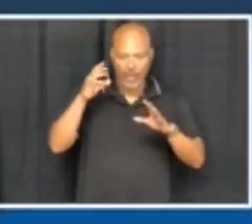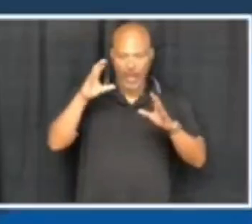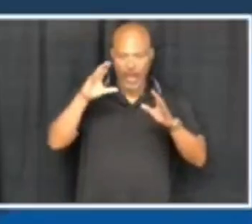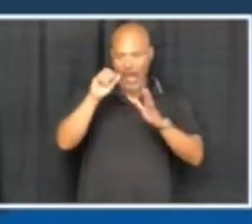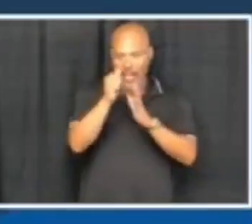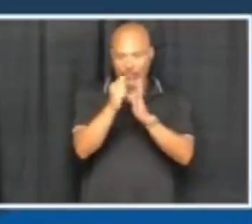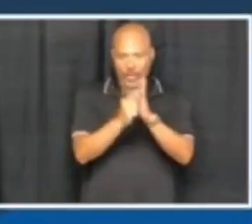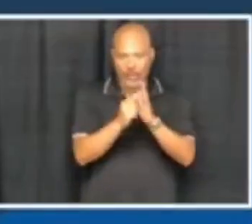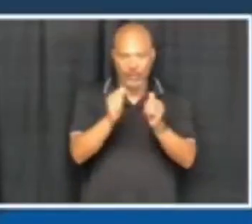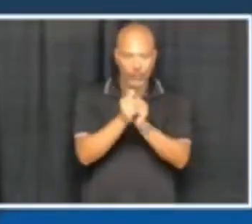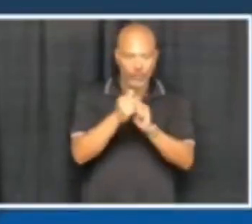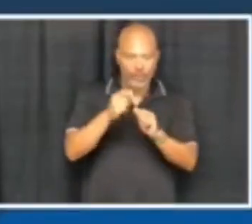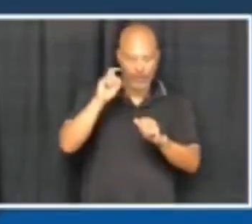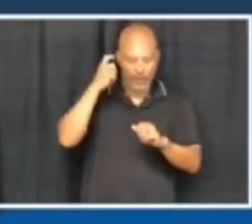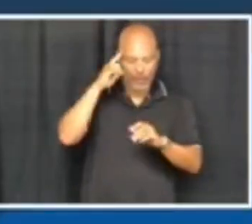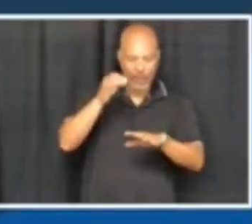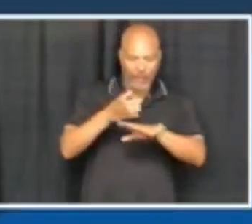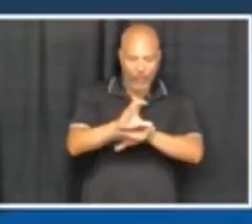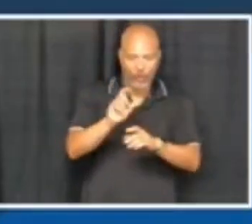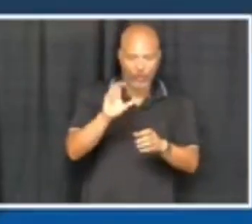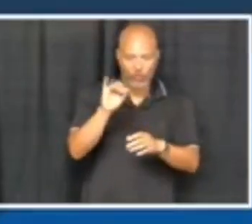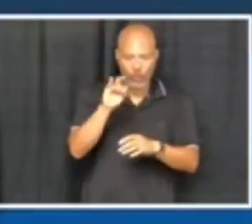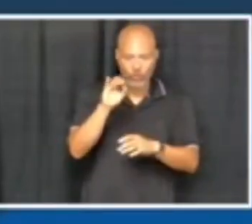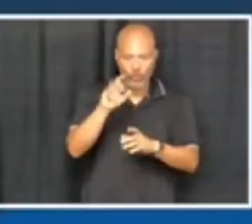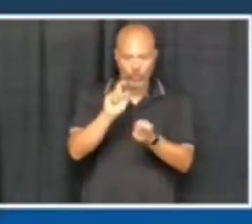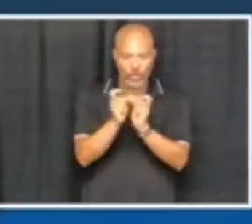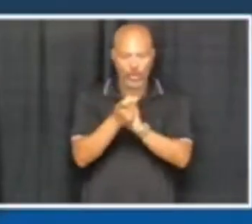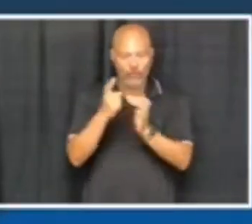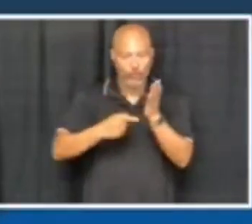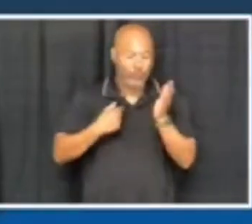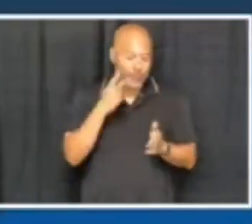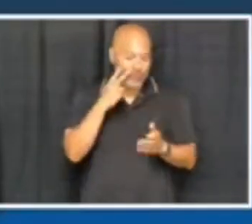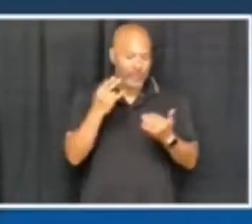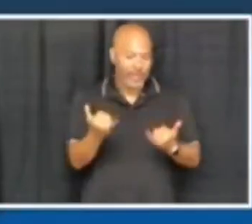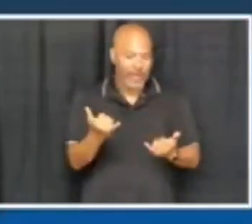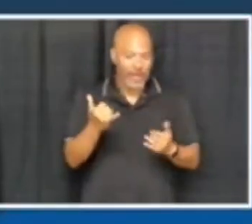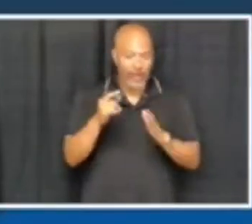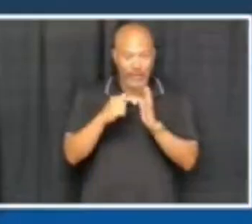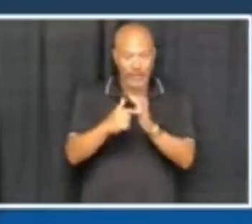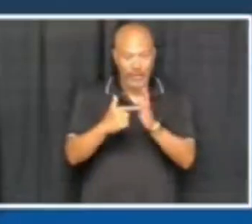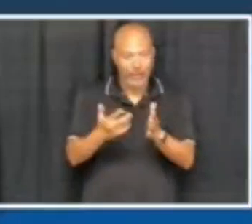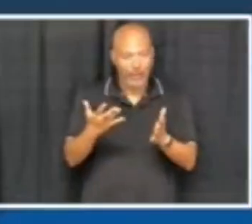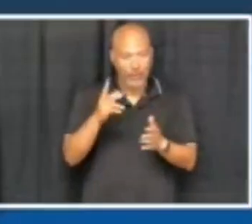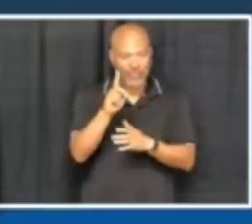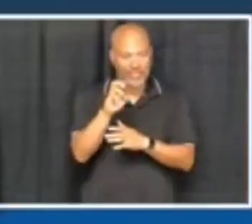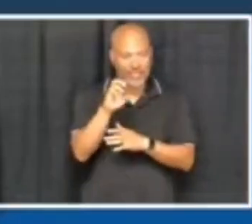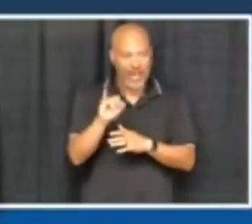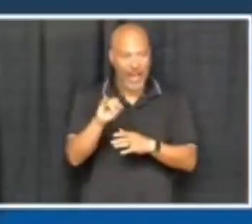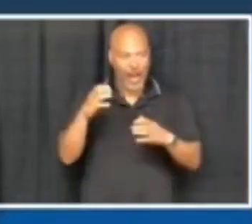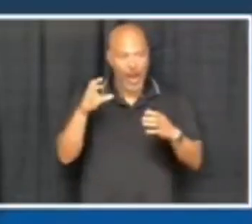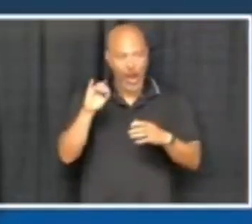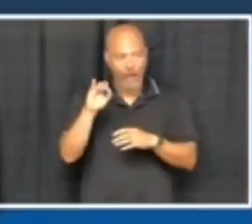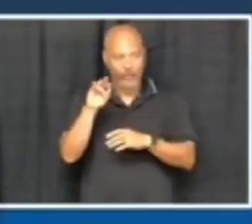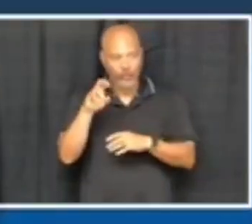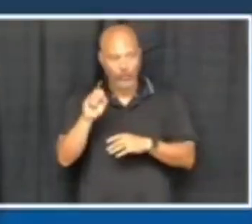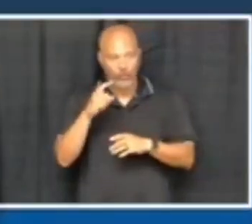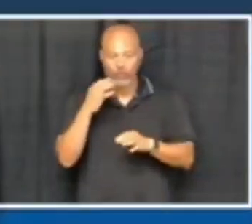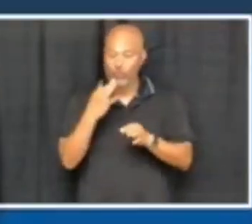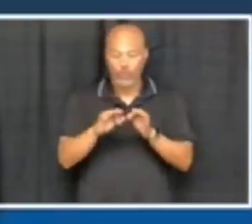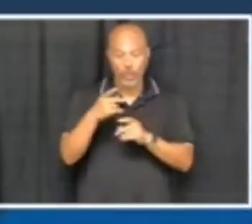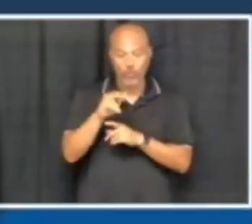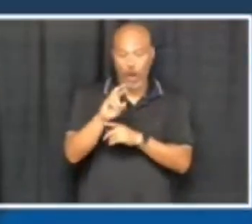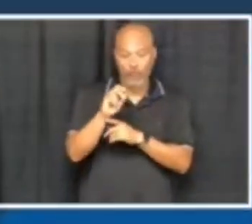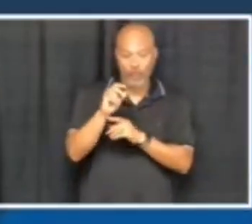can implement forced social change, and that's what we're seeing right now. Example be DEI officers, which are really just